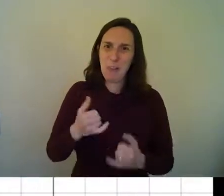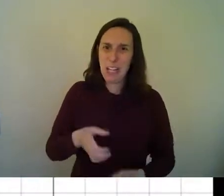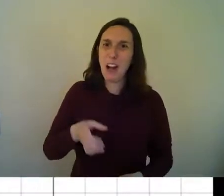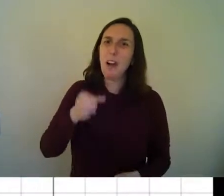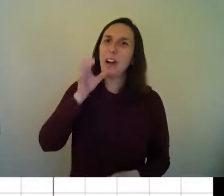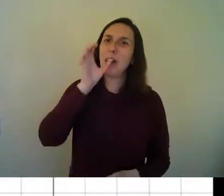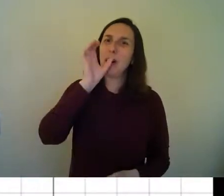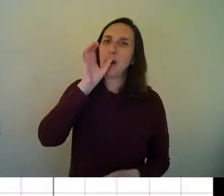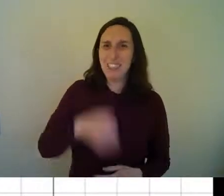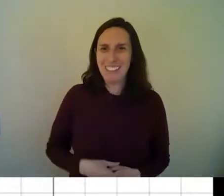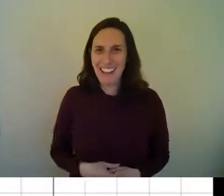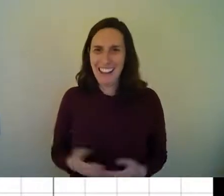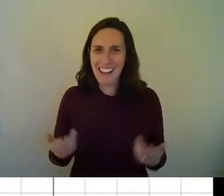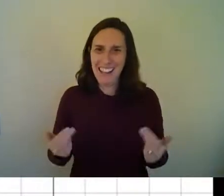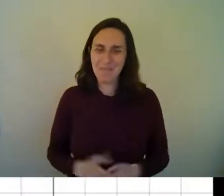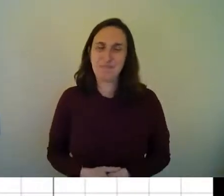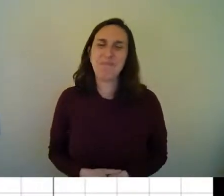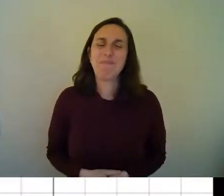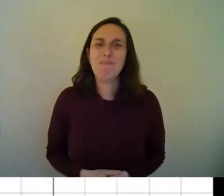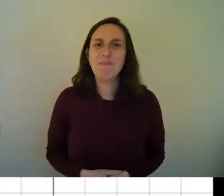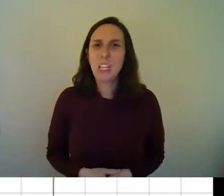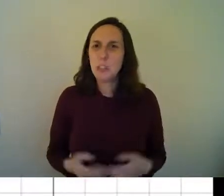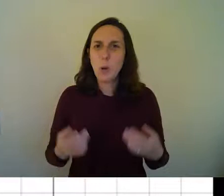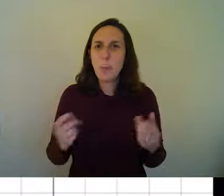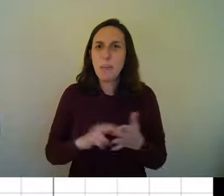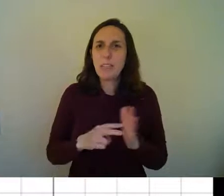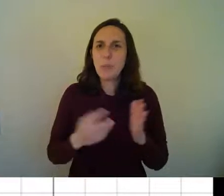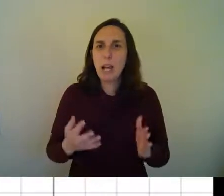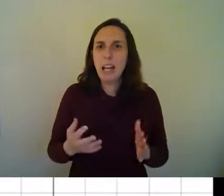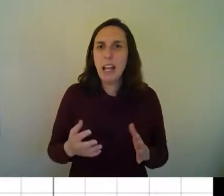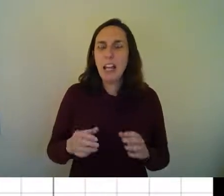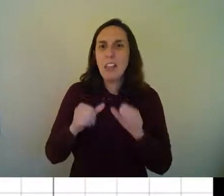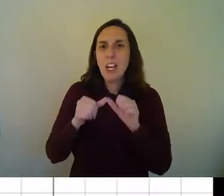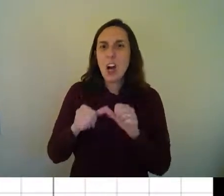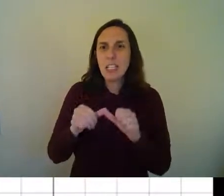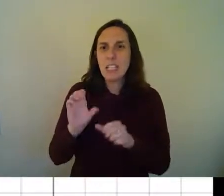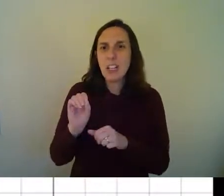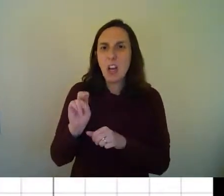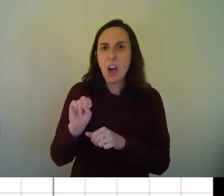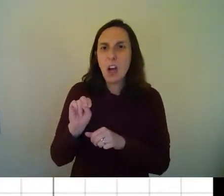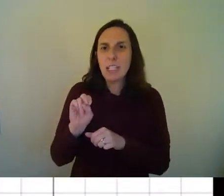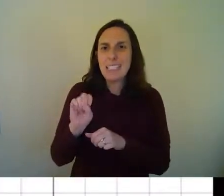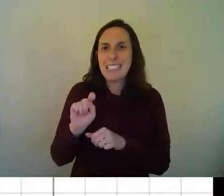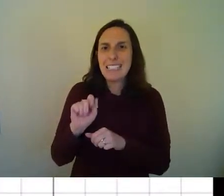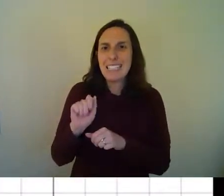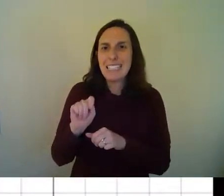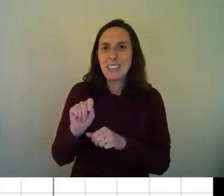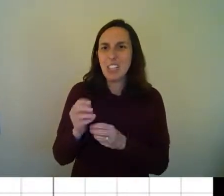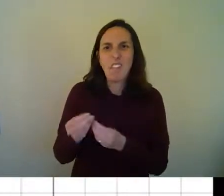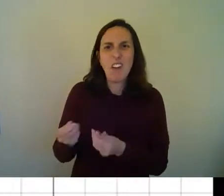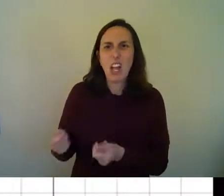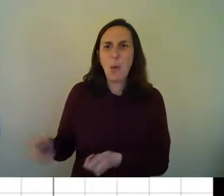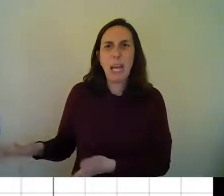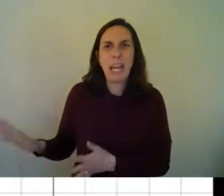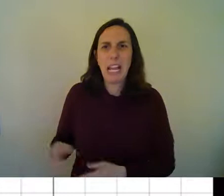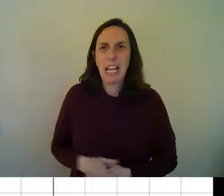And so the constants fall away. Now the other thing that ends up happening here